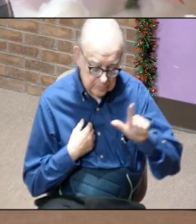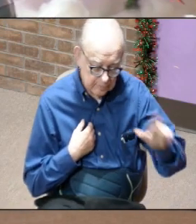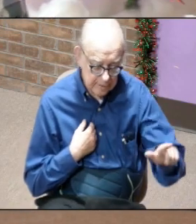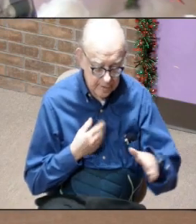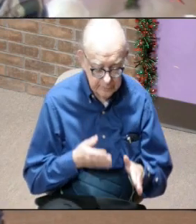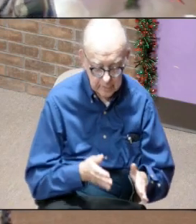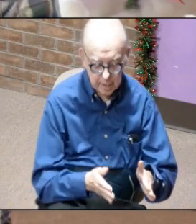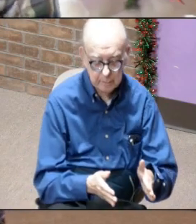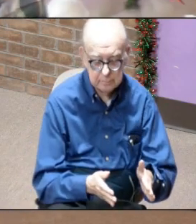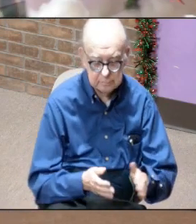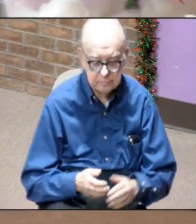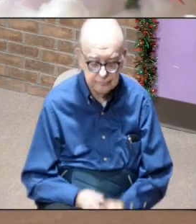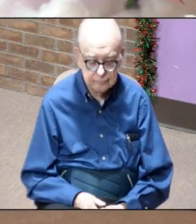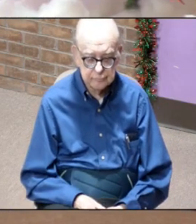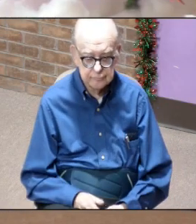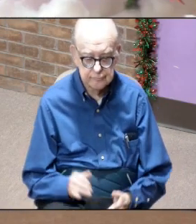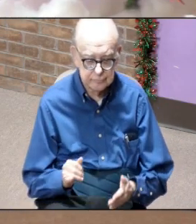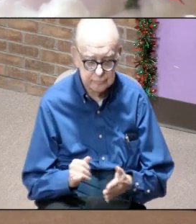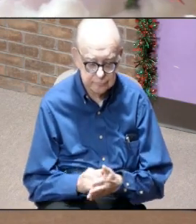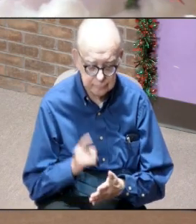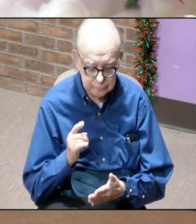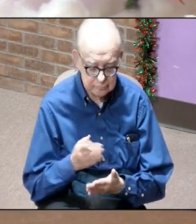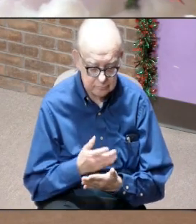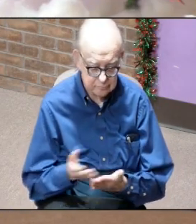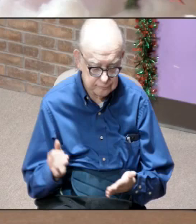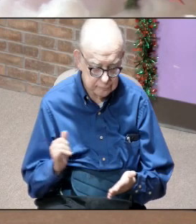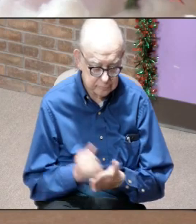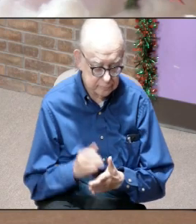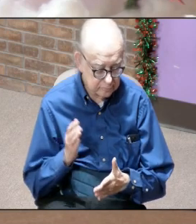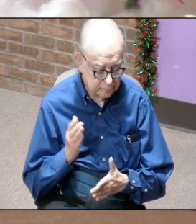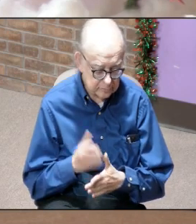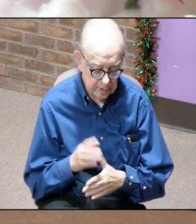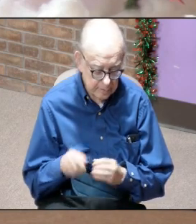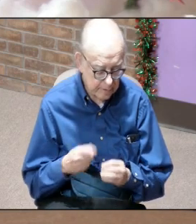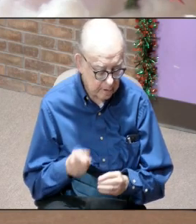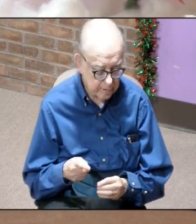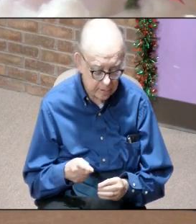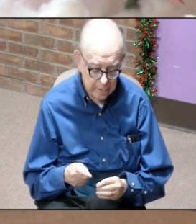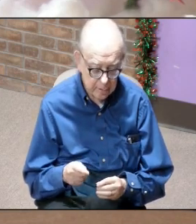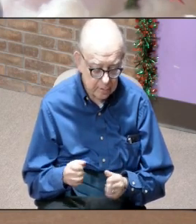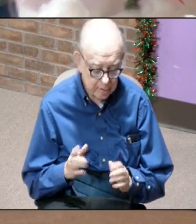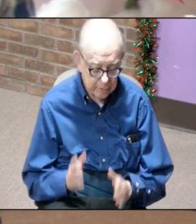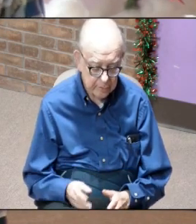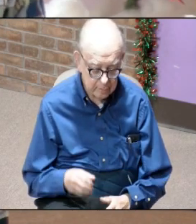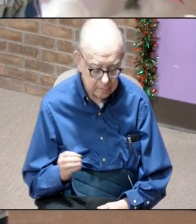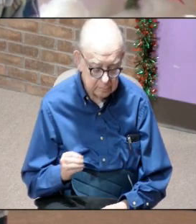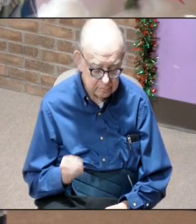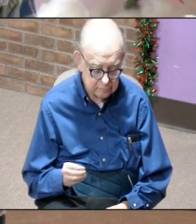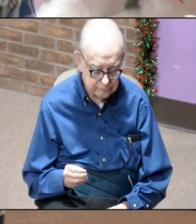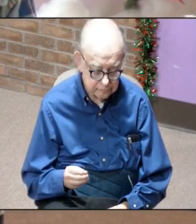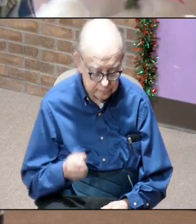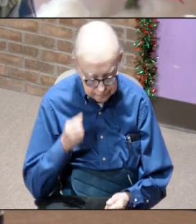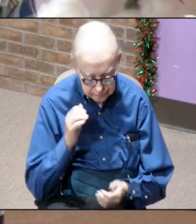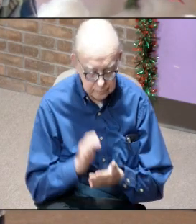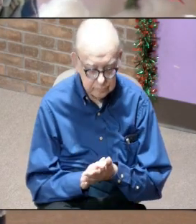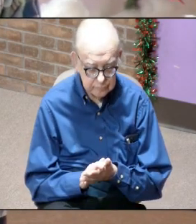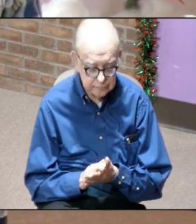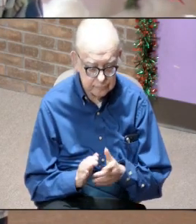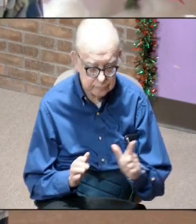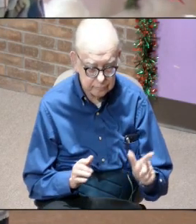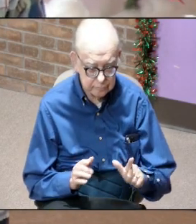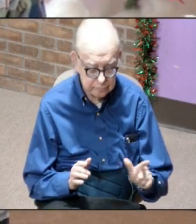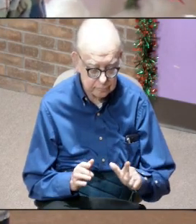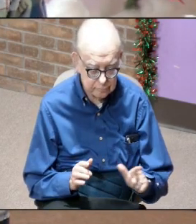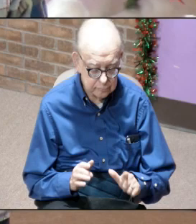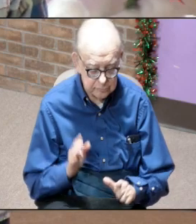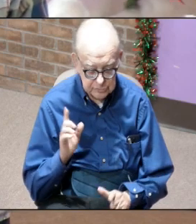lane. This is one of the things that irritates me about drivers in Ohio. They believe that the left-hand lane is a lane that you are